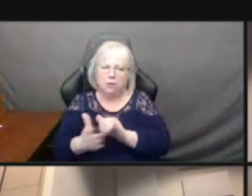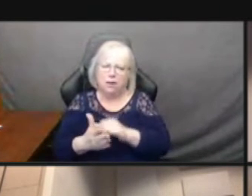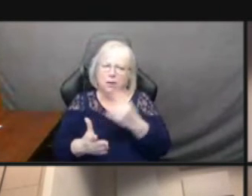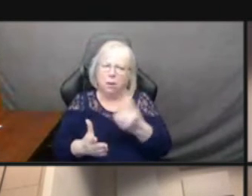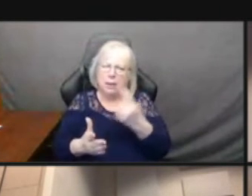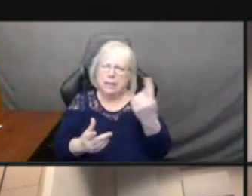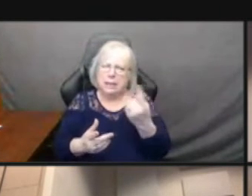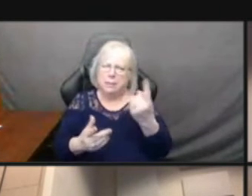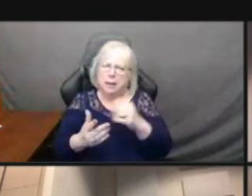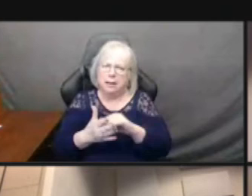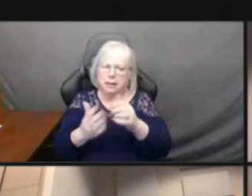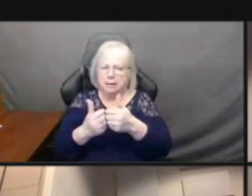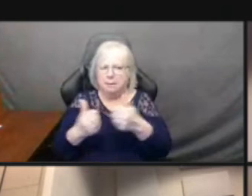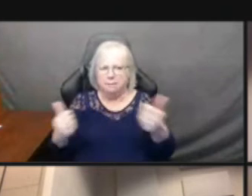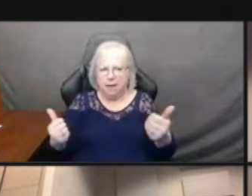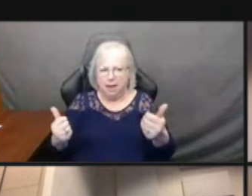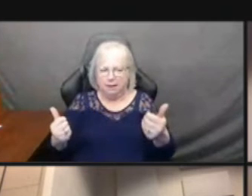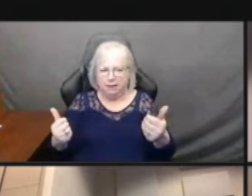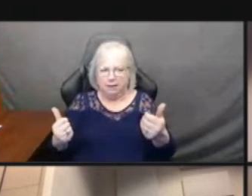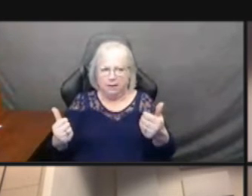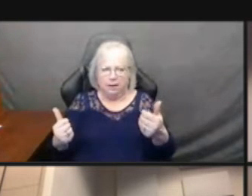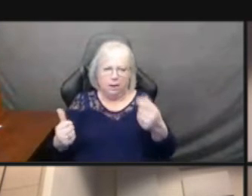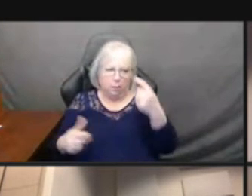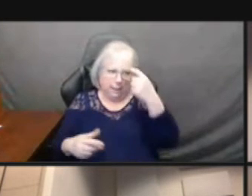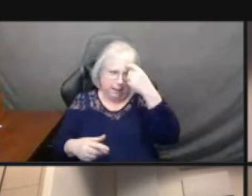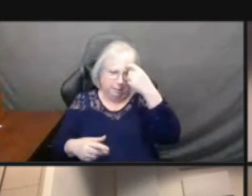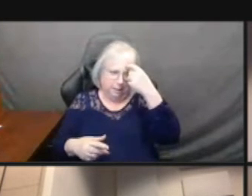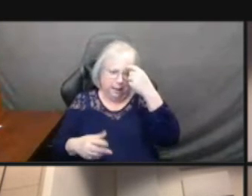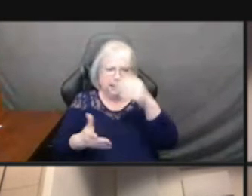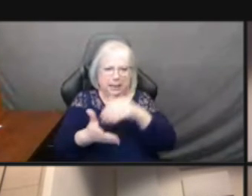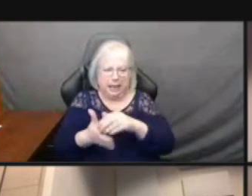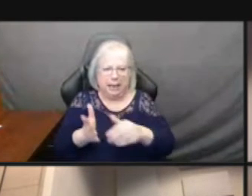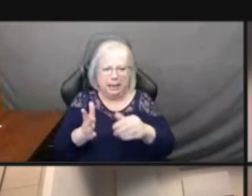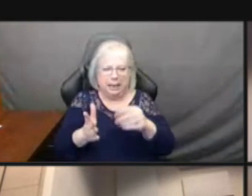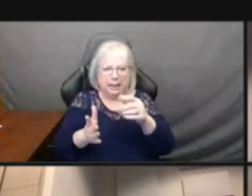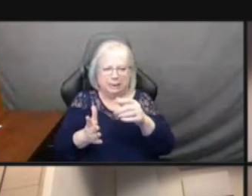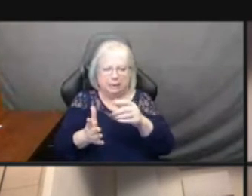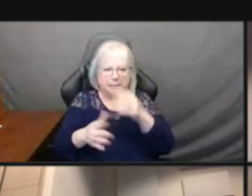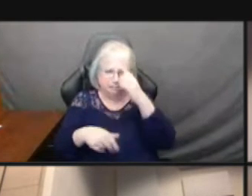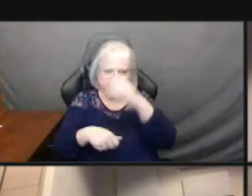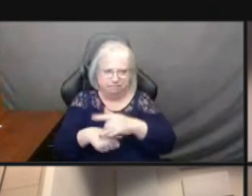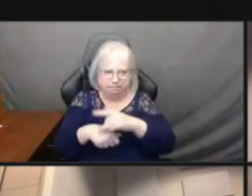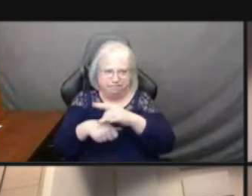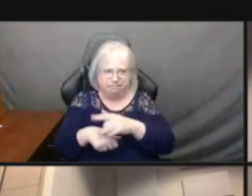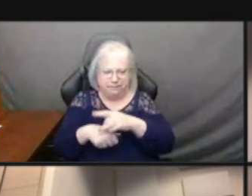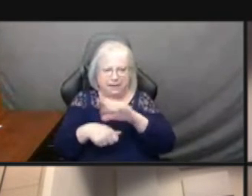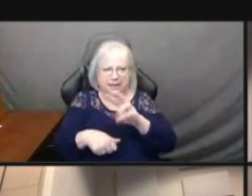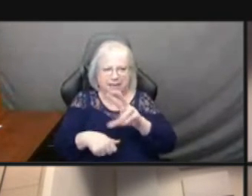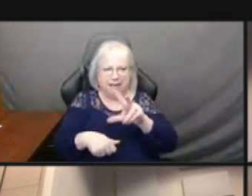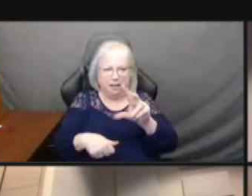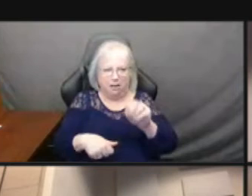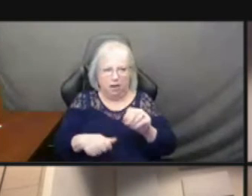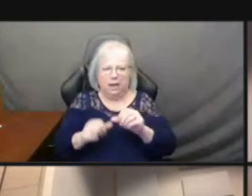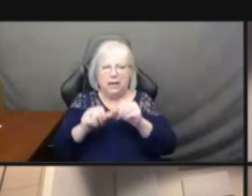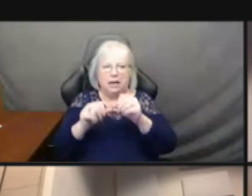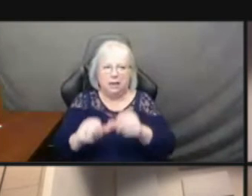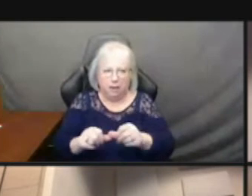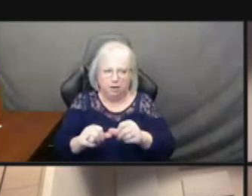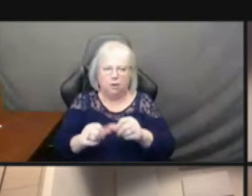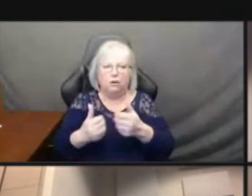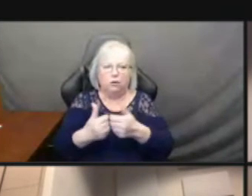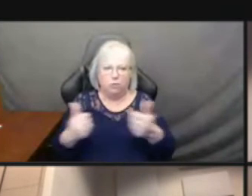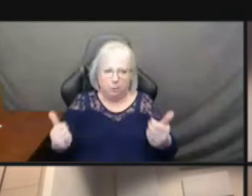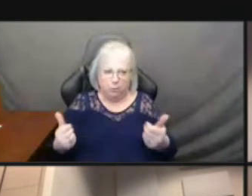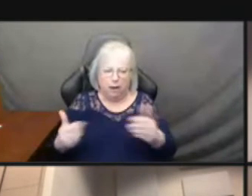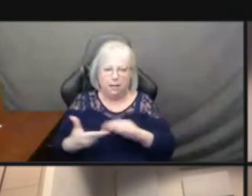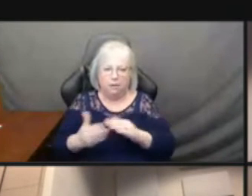that divides us. We keep thinking of 630, and it continues to be a part of what is going on in this city. So I